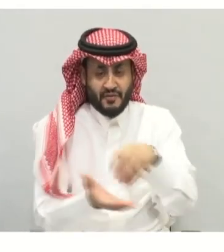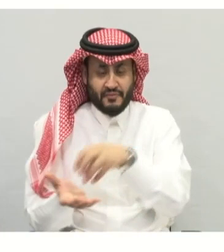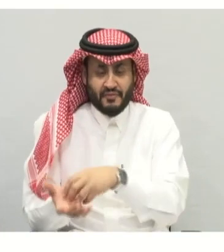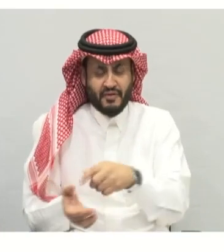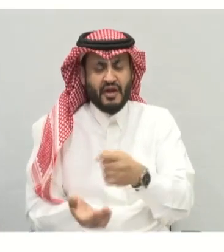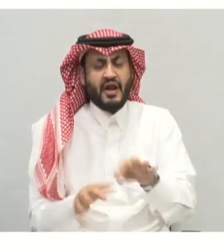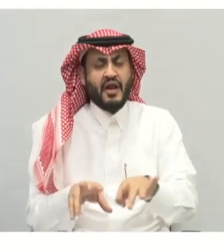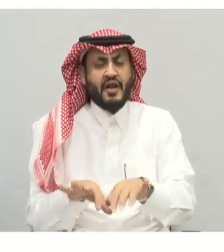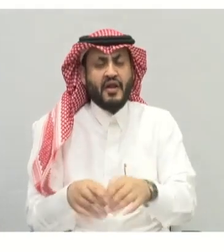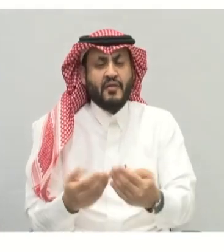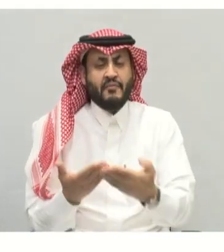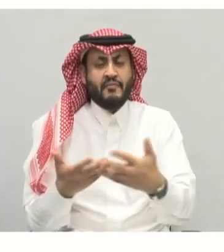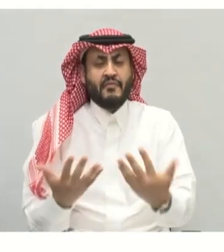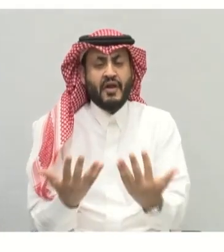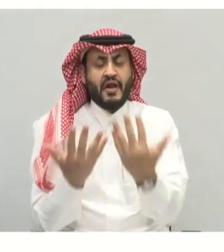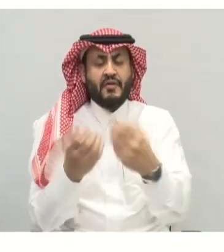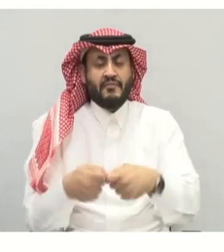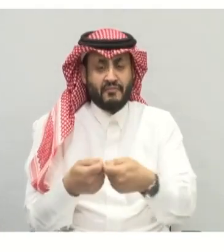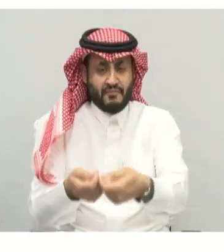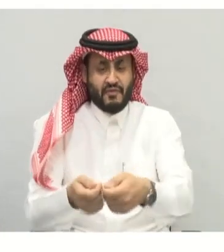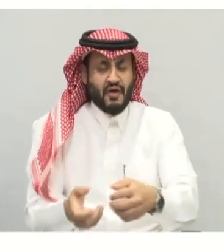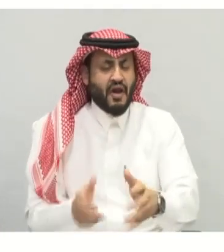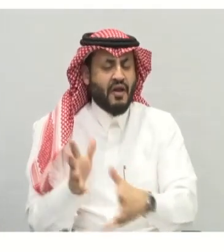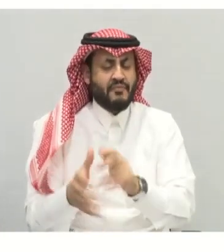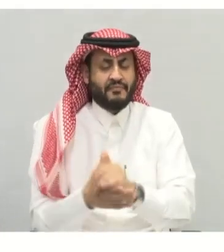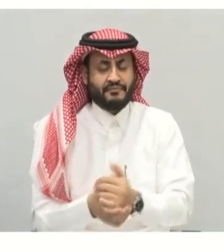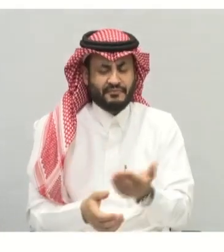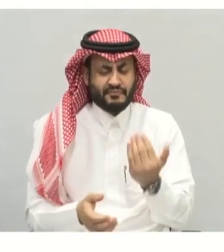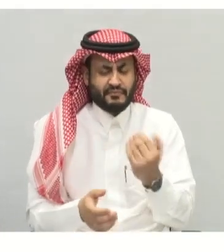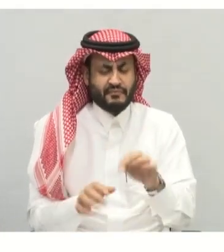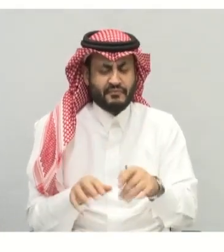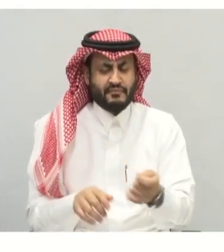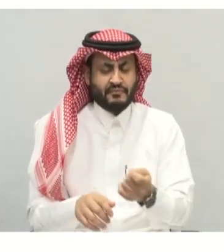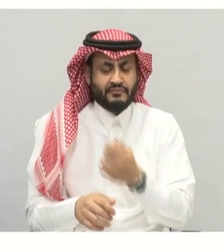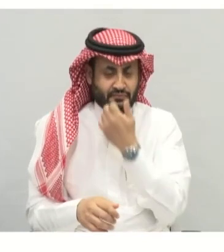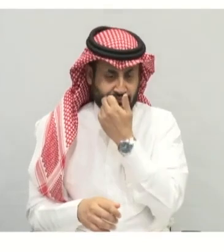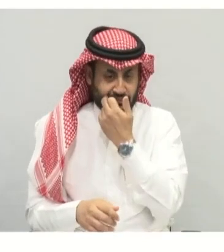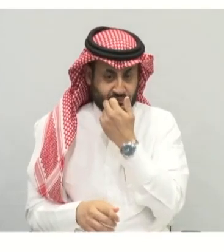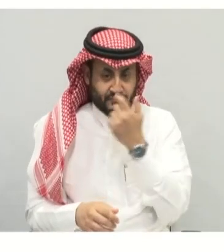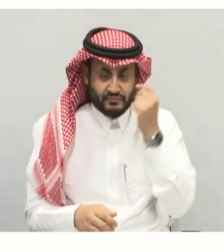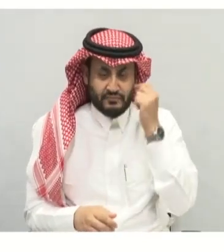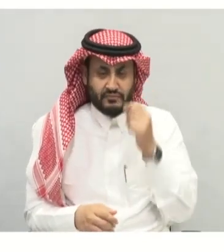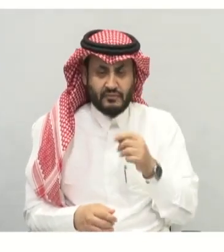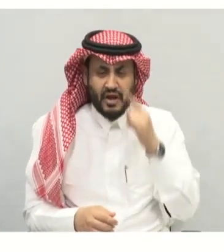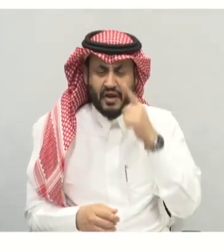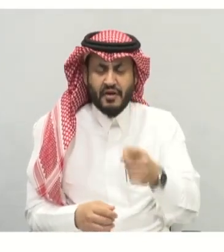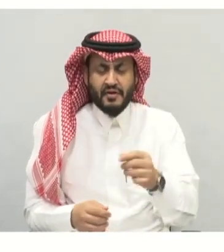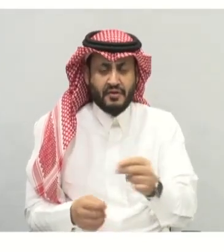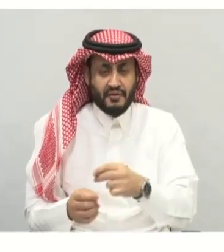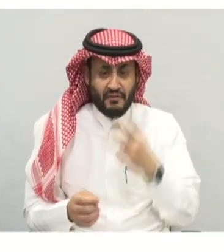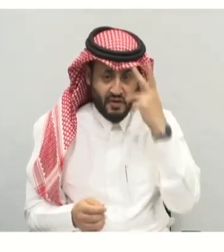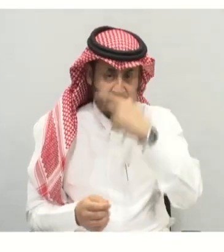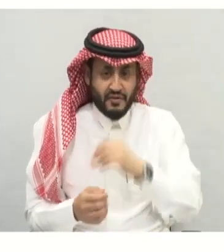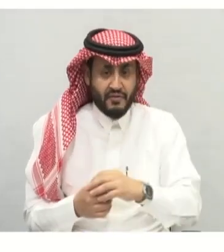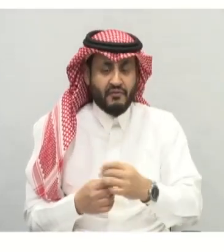the cultural differences you have experienced and before you write you may want to research the local habits the costumes the gestures